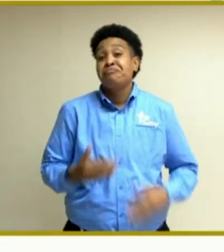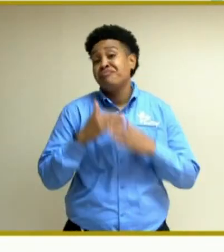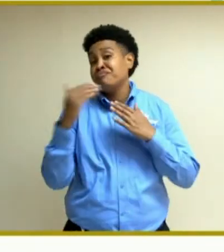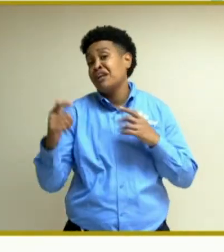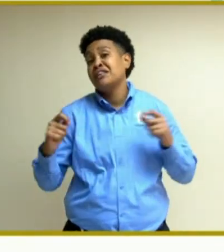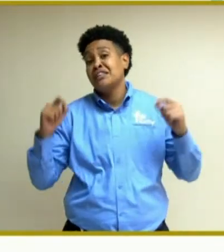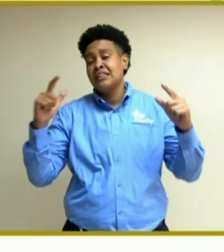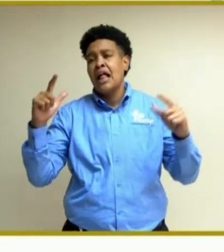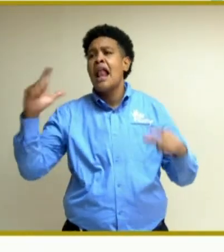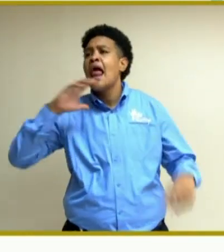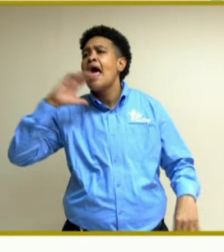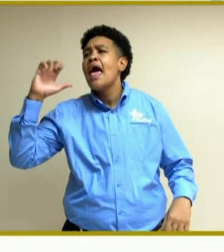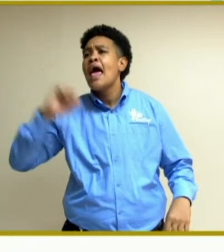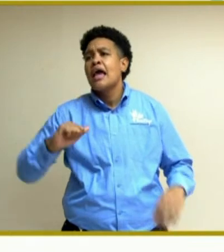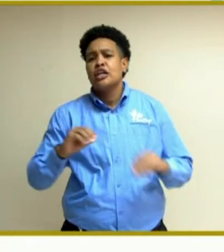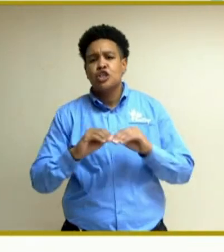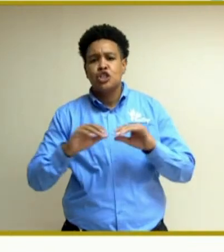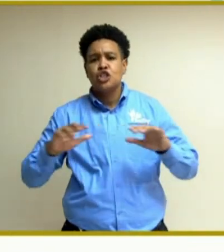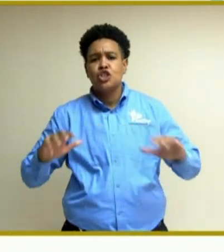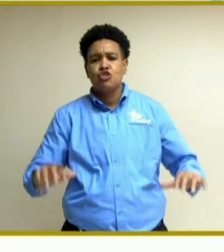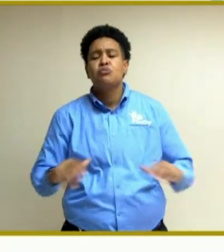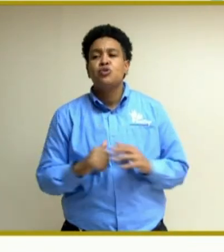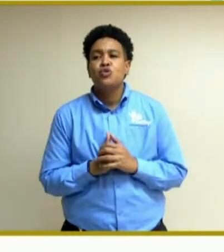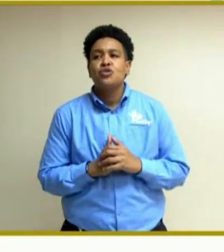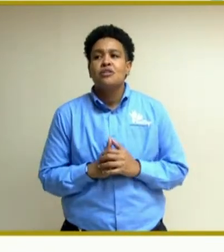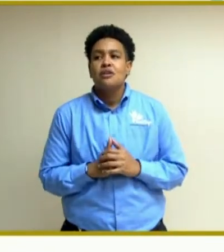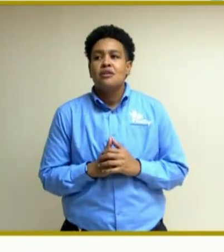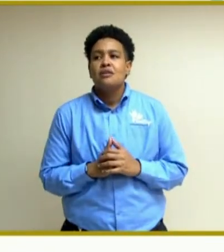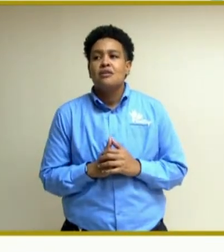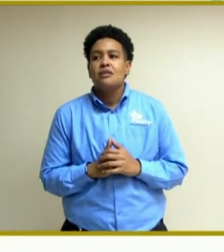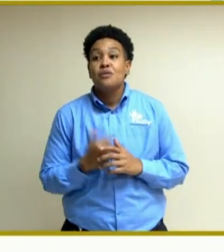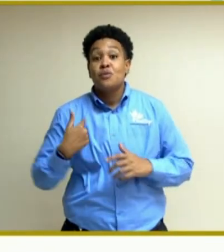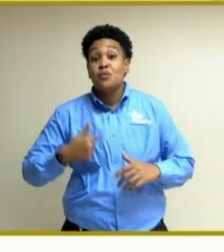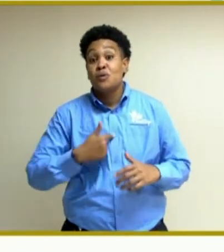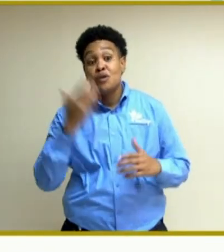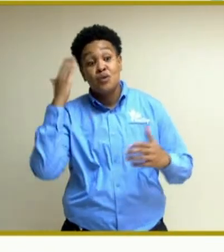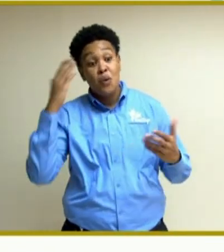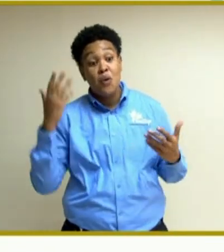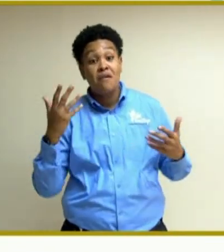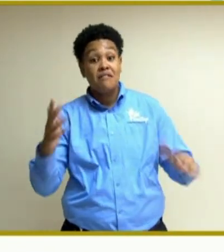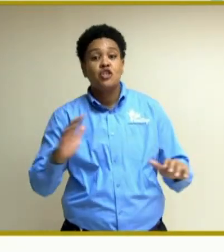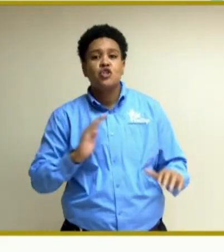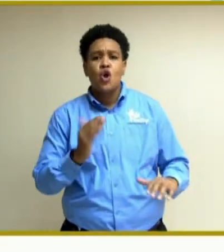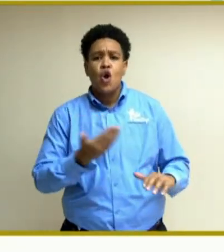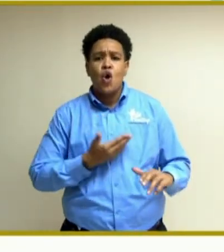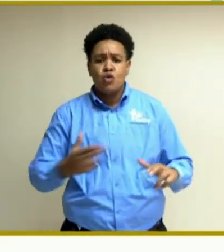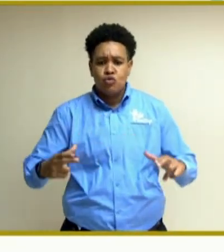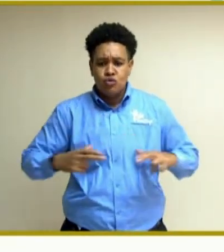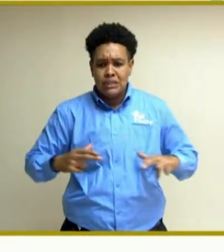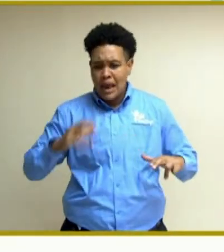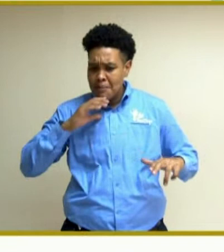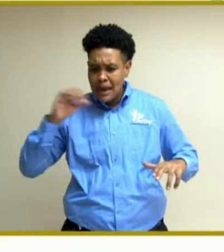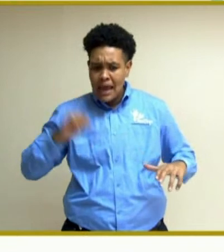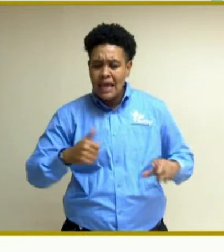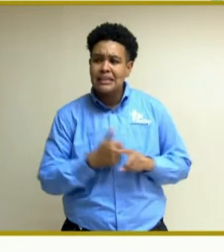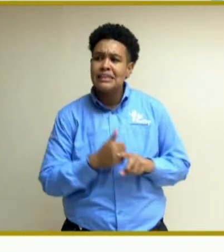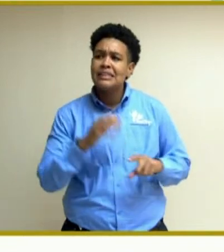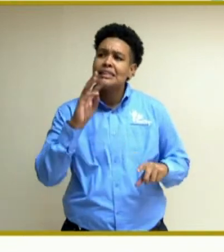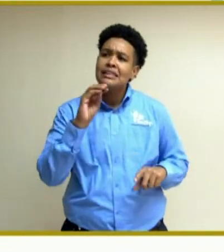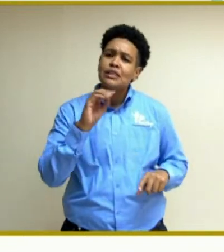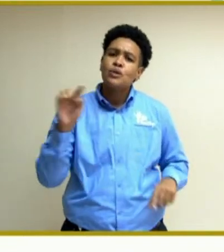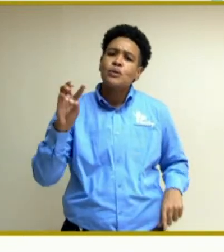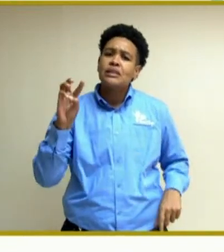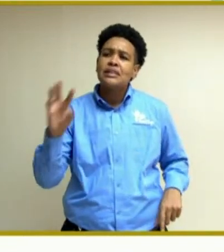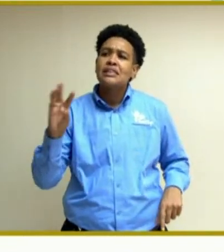the age distribution. We well know that our retirement age, 60,